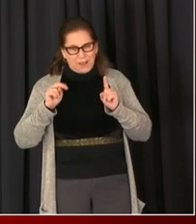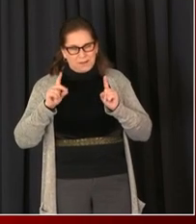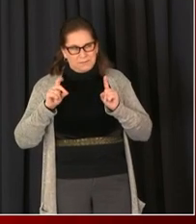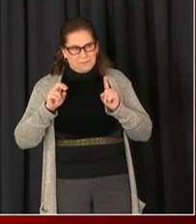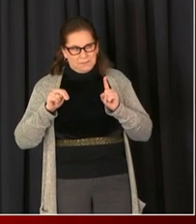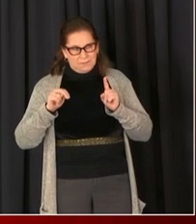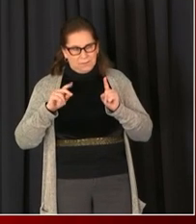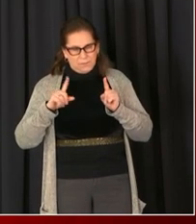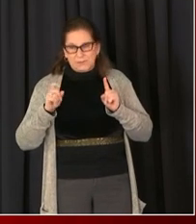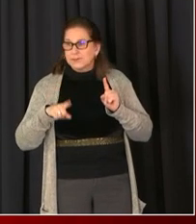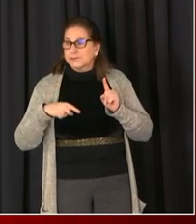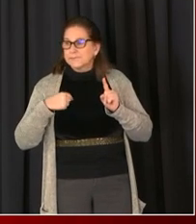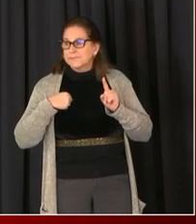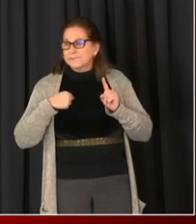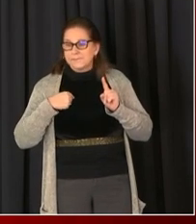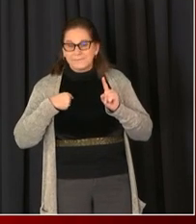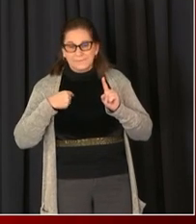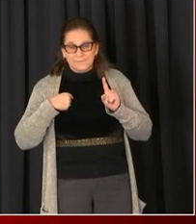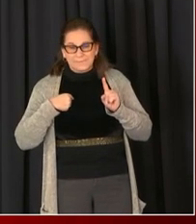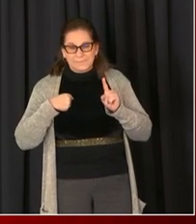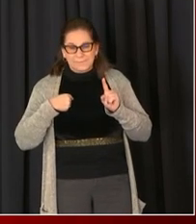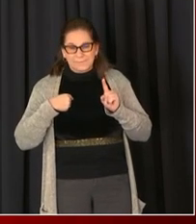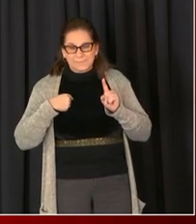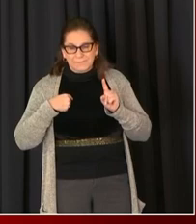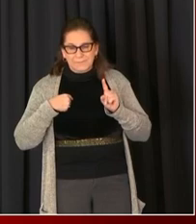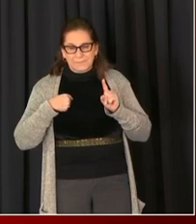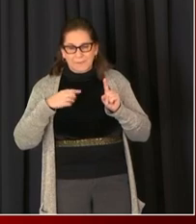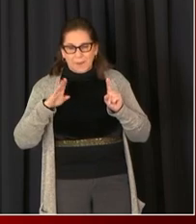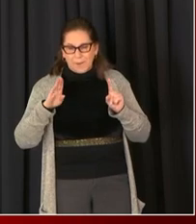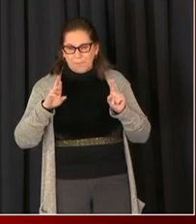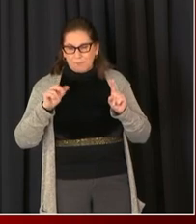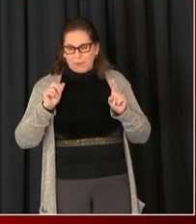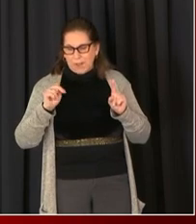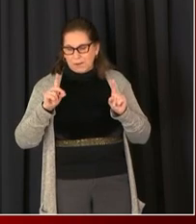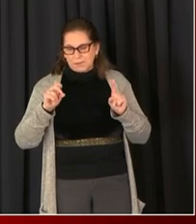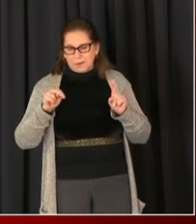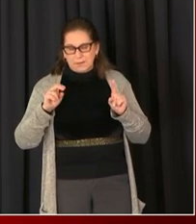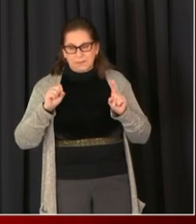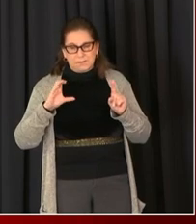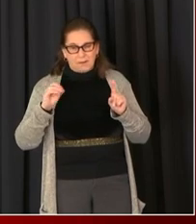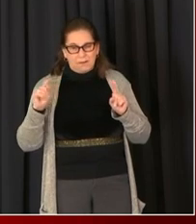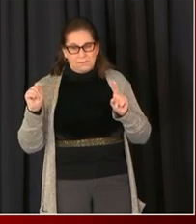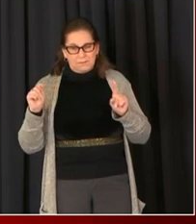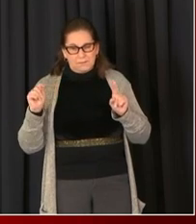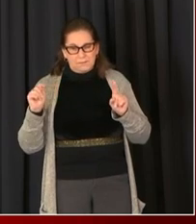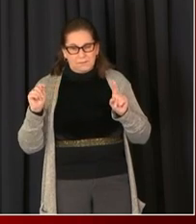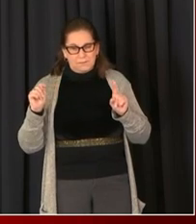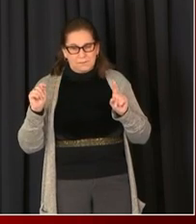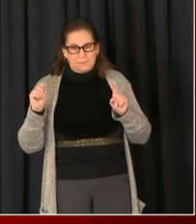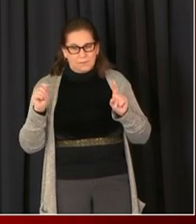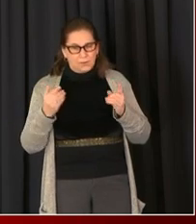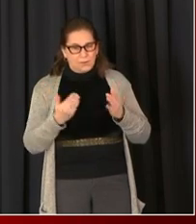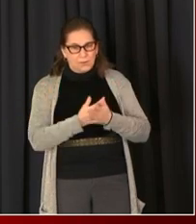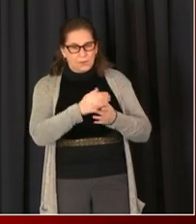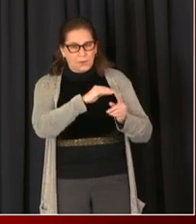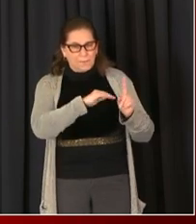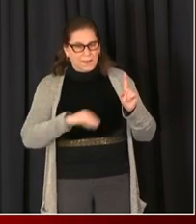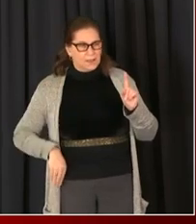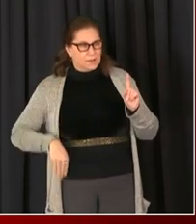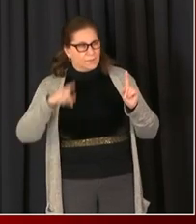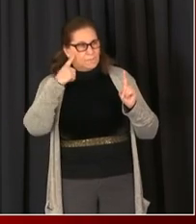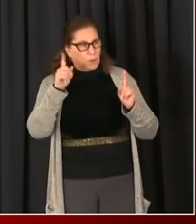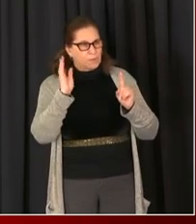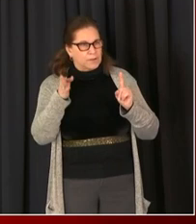Scott will be the new mayor of Baltimore tomorrow. Have you had any chance to talk to Mayor-elect